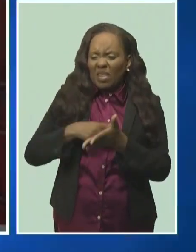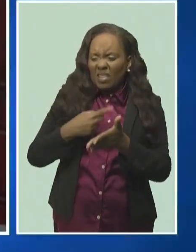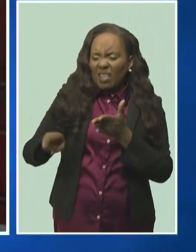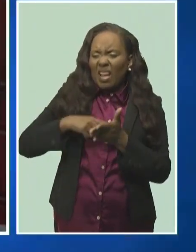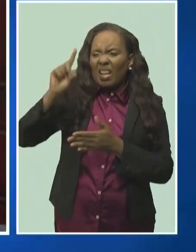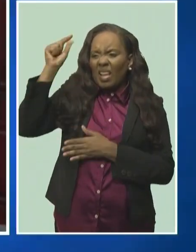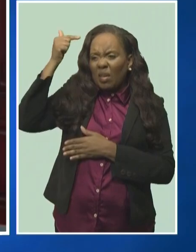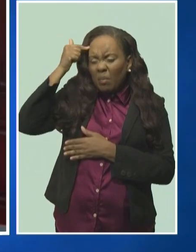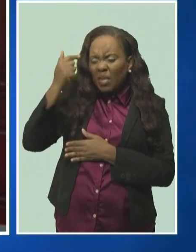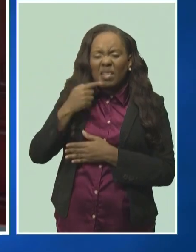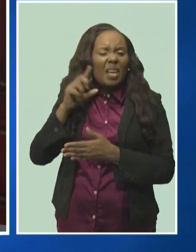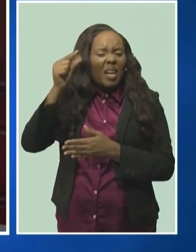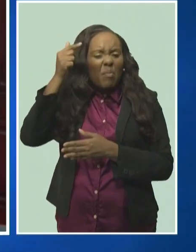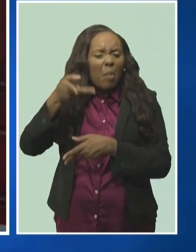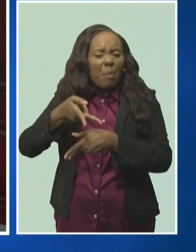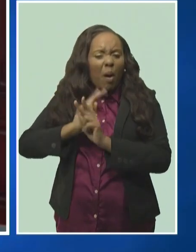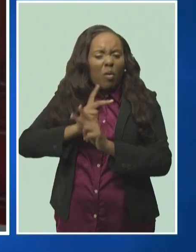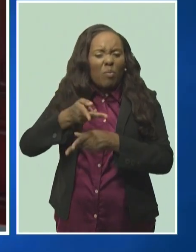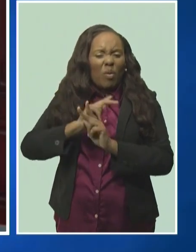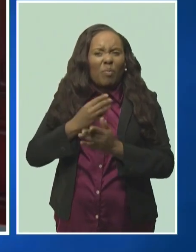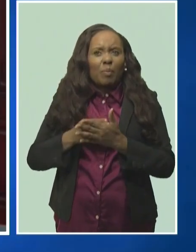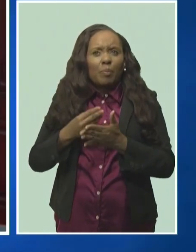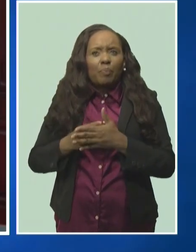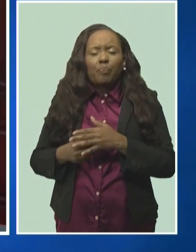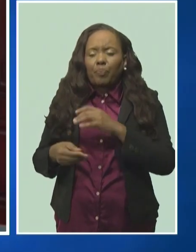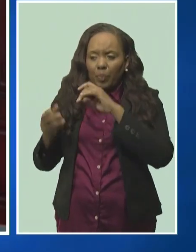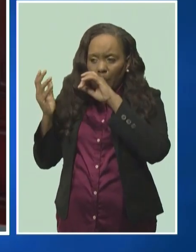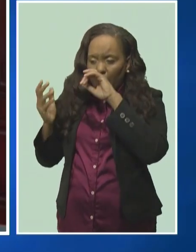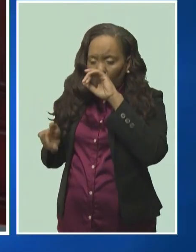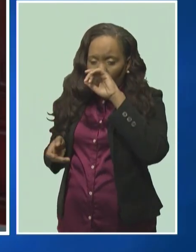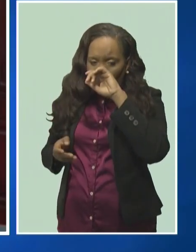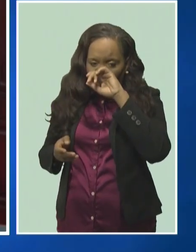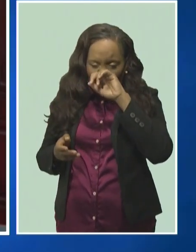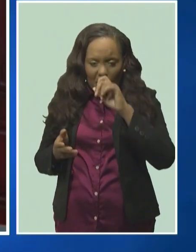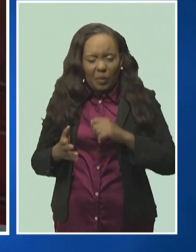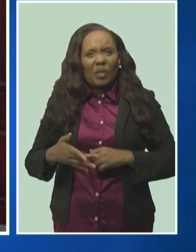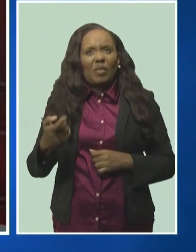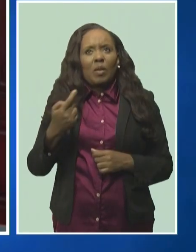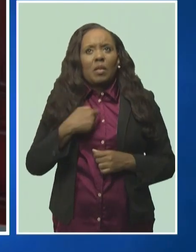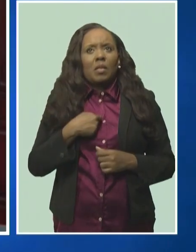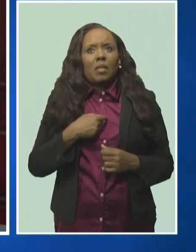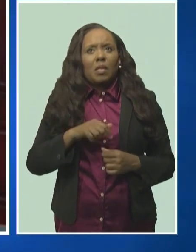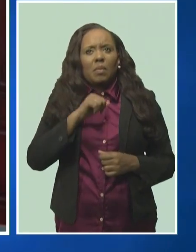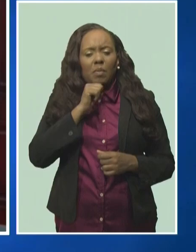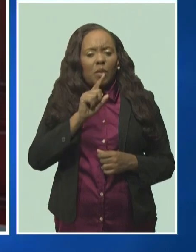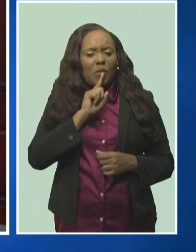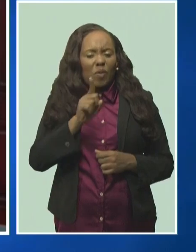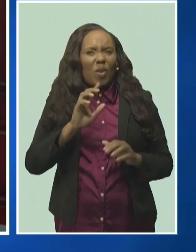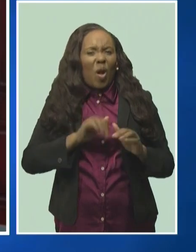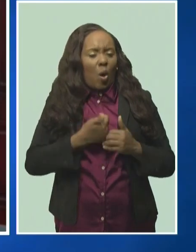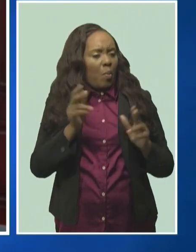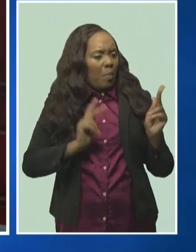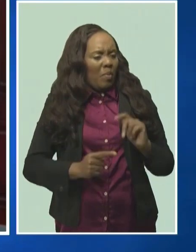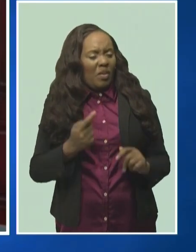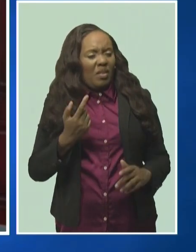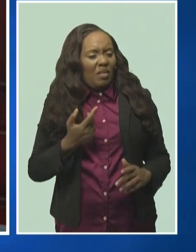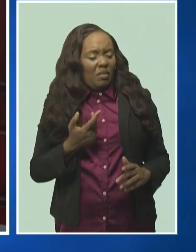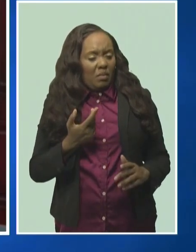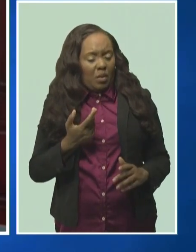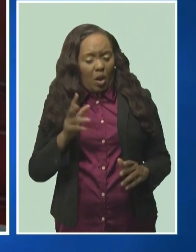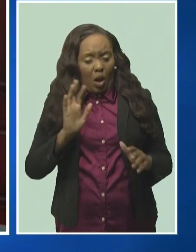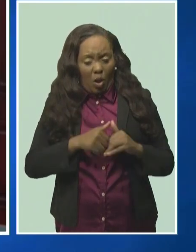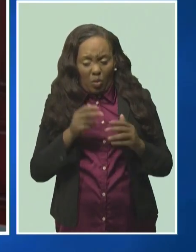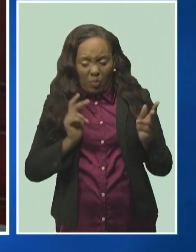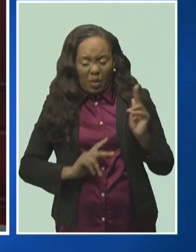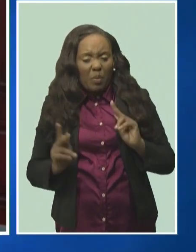I am not quite sure how they would have responded to all those houses being knocked over. Are you going to leave the people outside in the